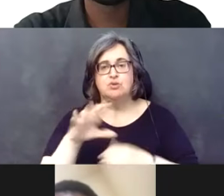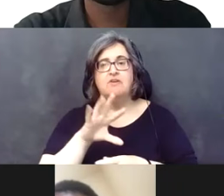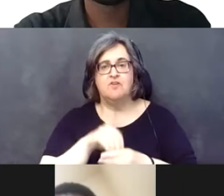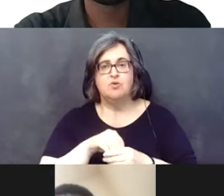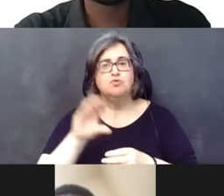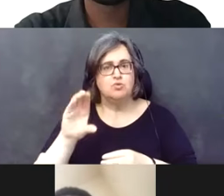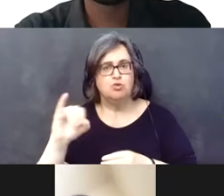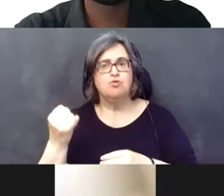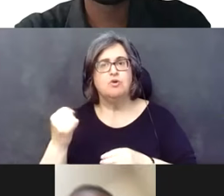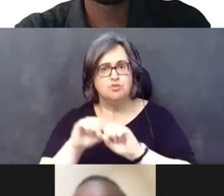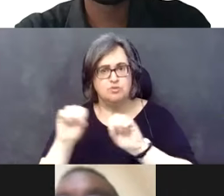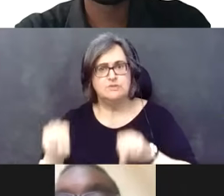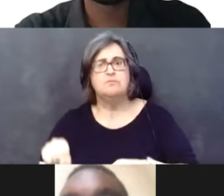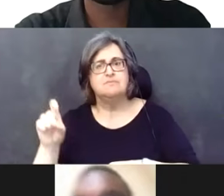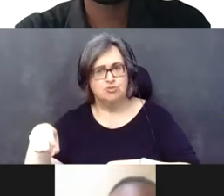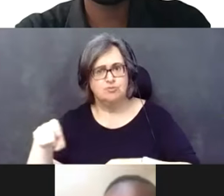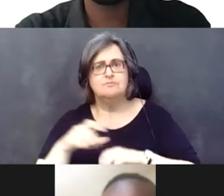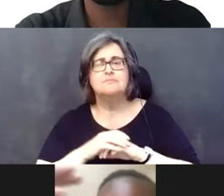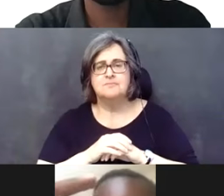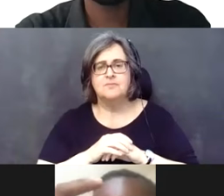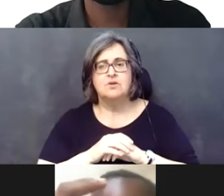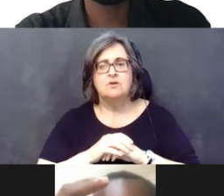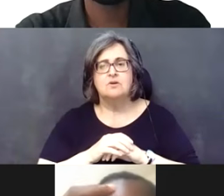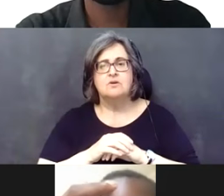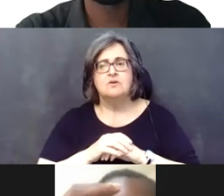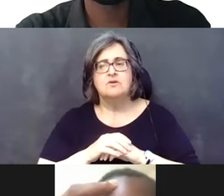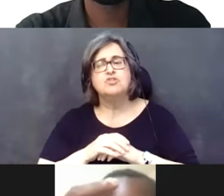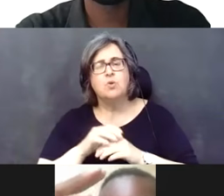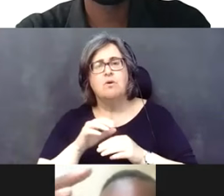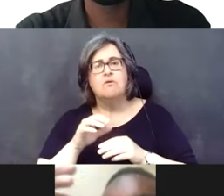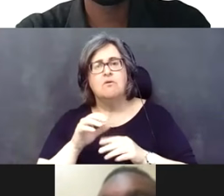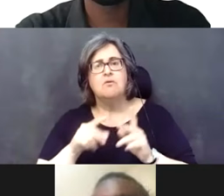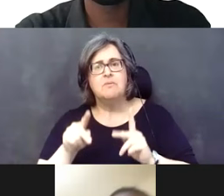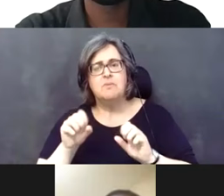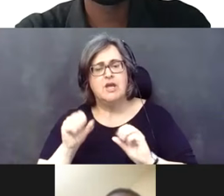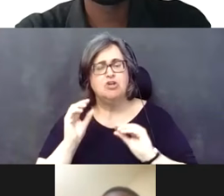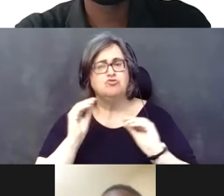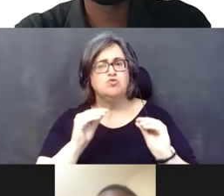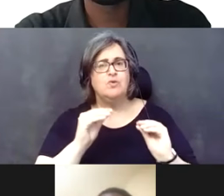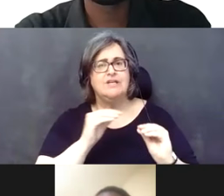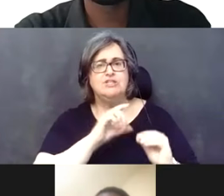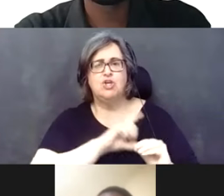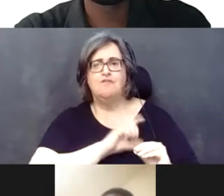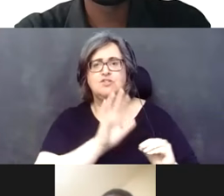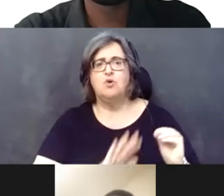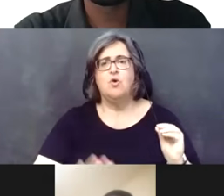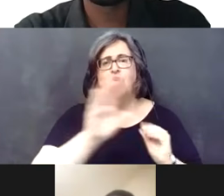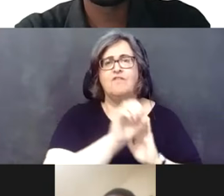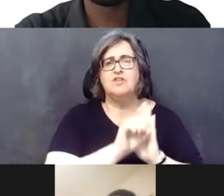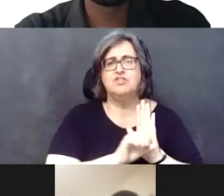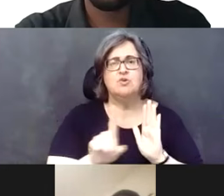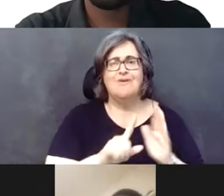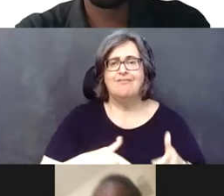our criminal justice system so they can train officers around their state where they